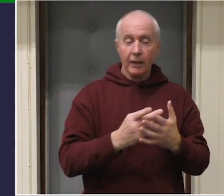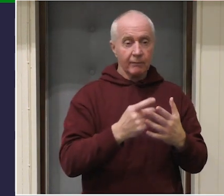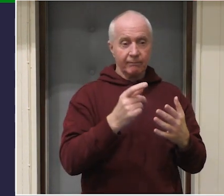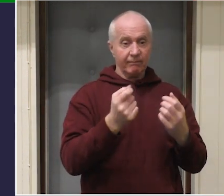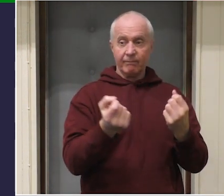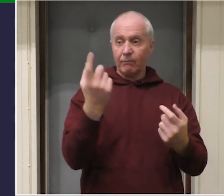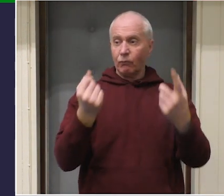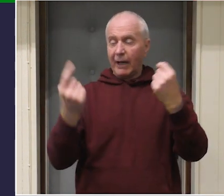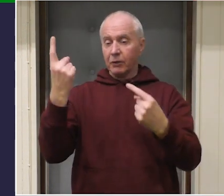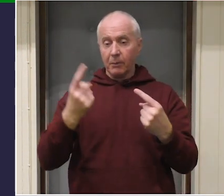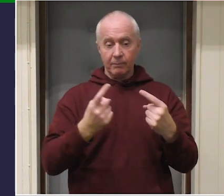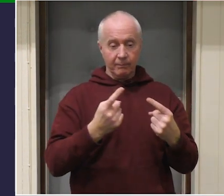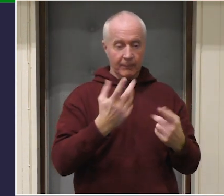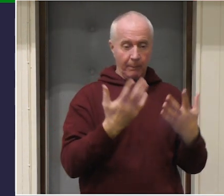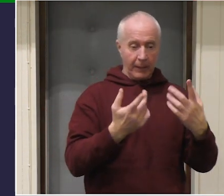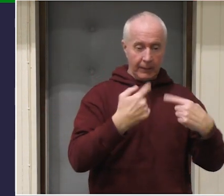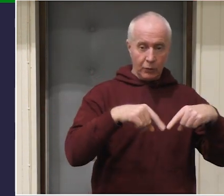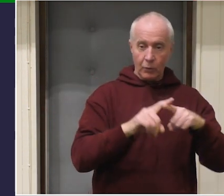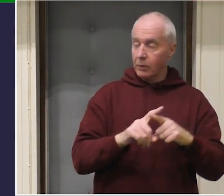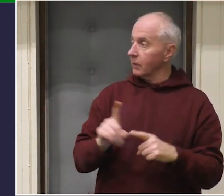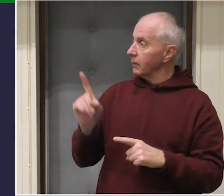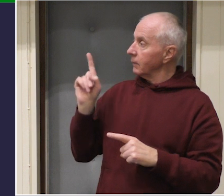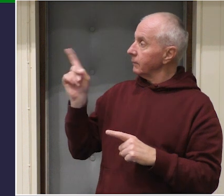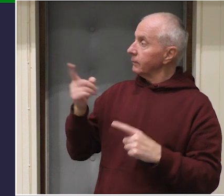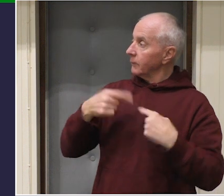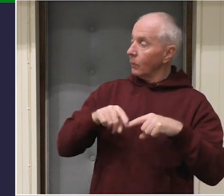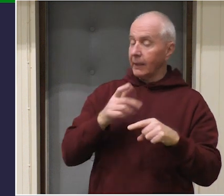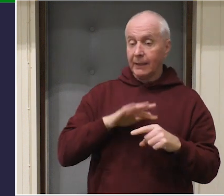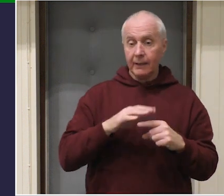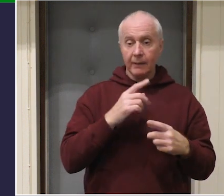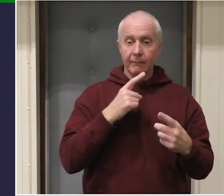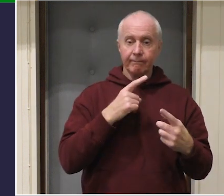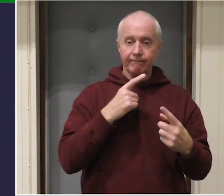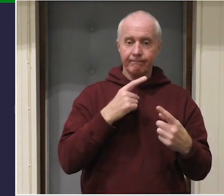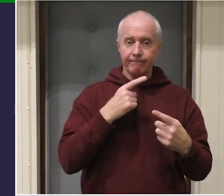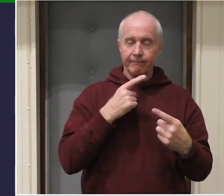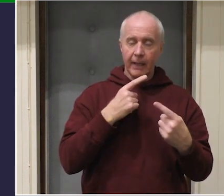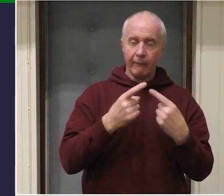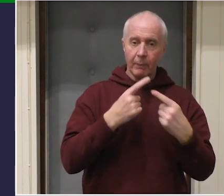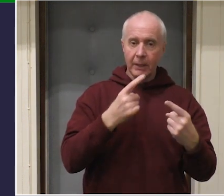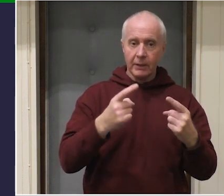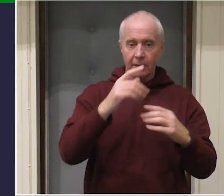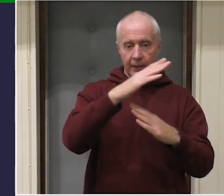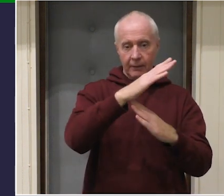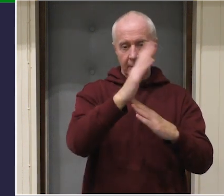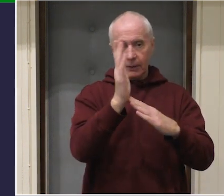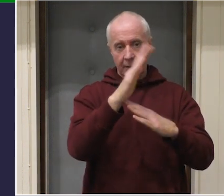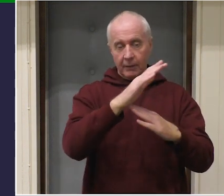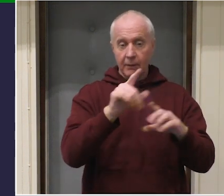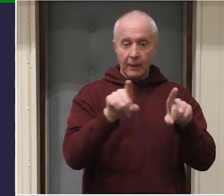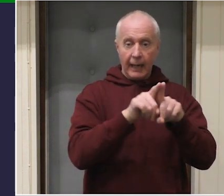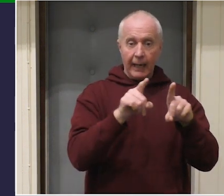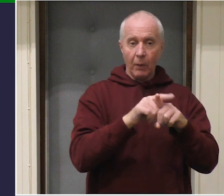us. So we get the inclination, we need that. The other thing we can get from this is the eccentricity, in other words, a measure of